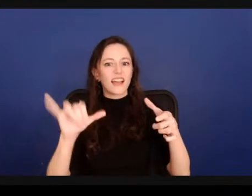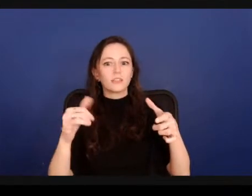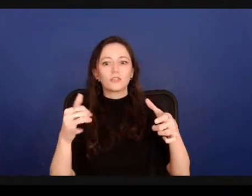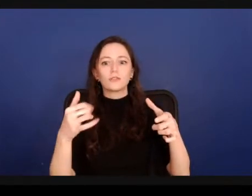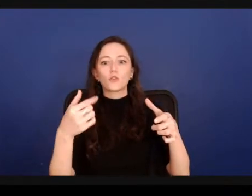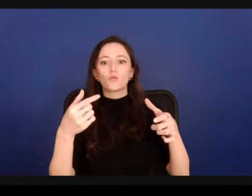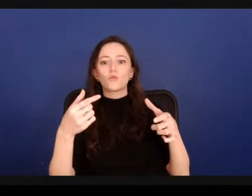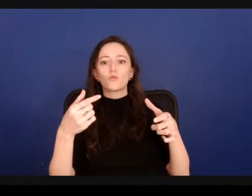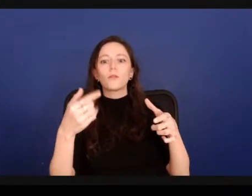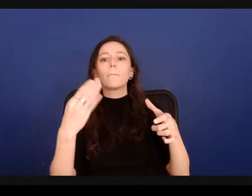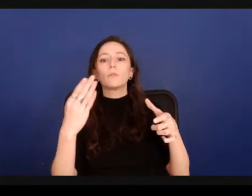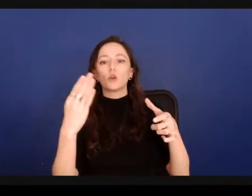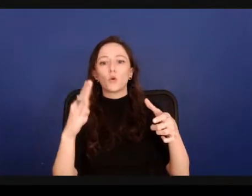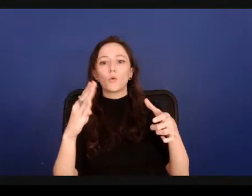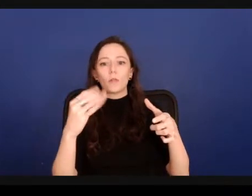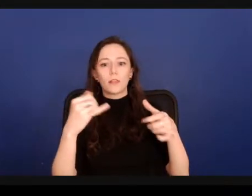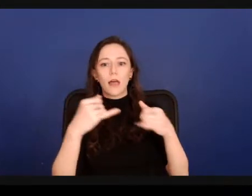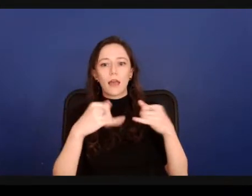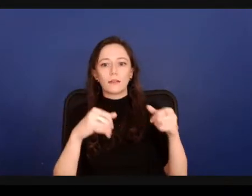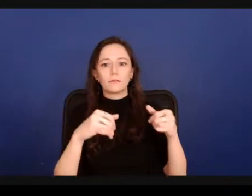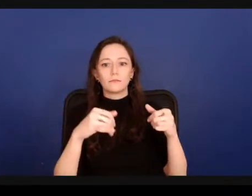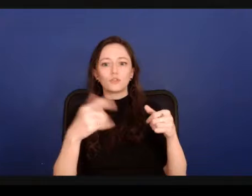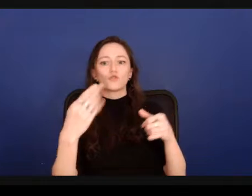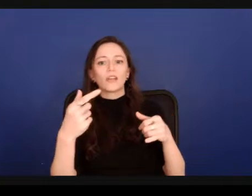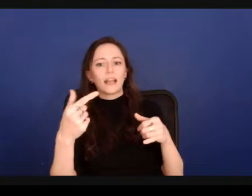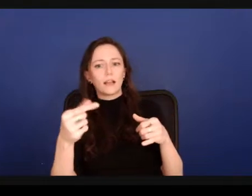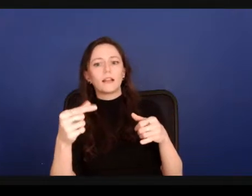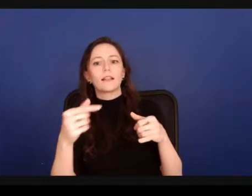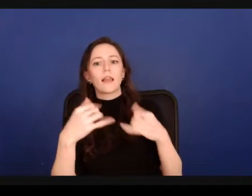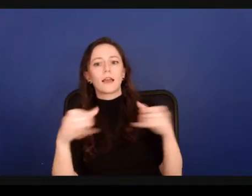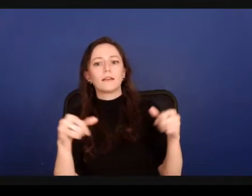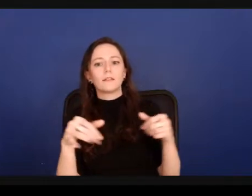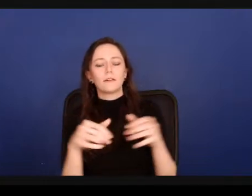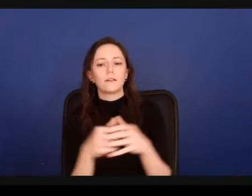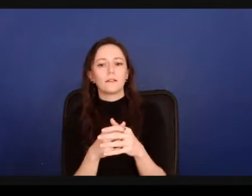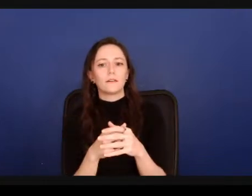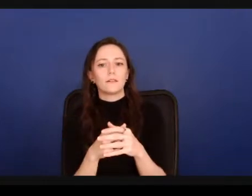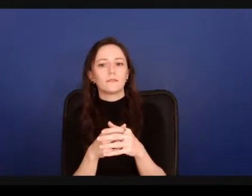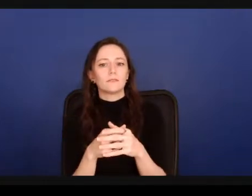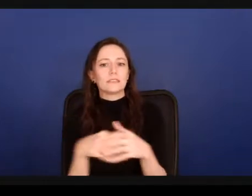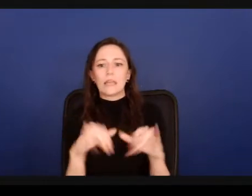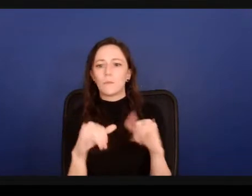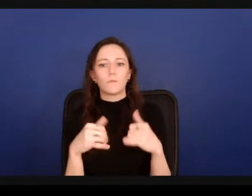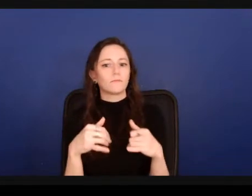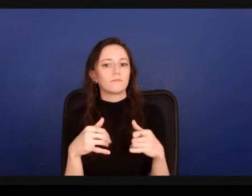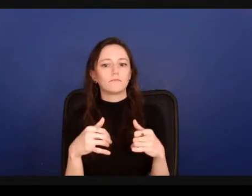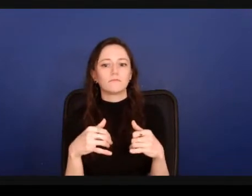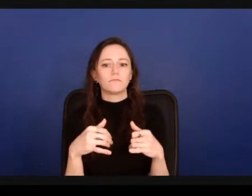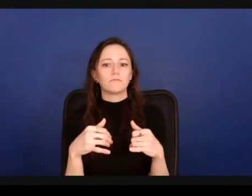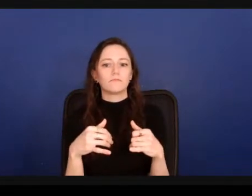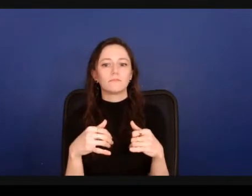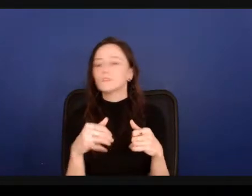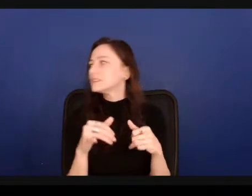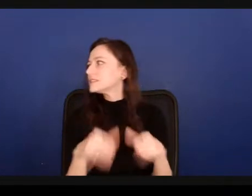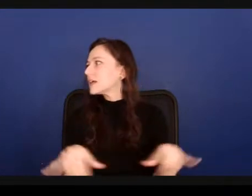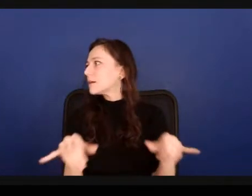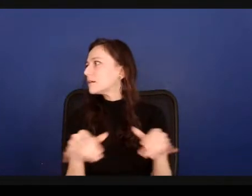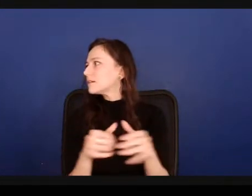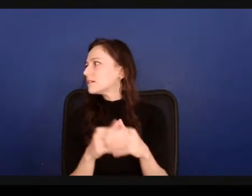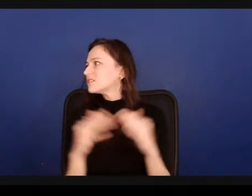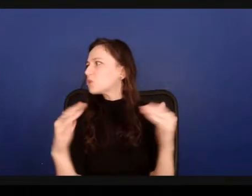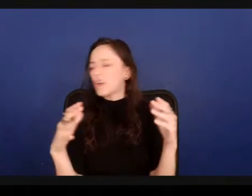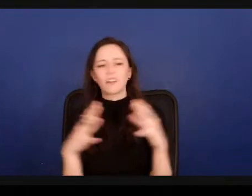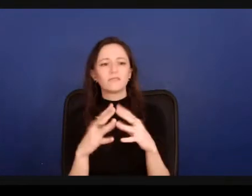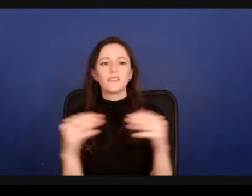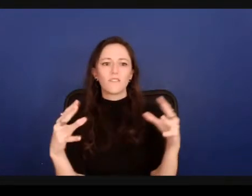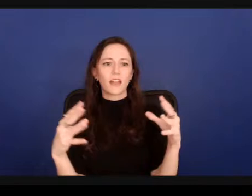to this one. And the green line, as we described, the southwest rift is also inflating. So this is an interesting thing here